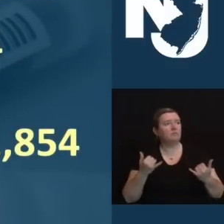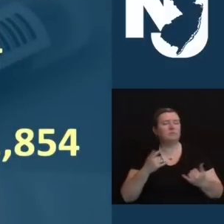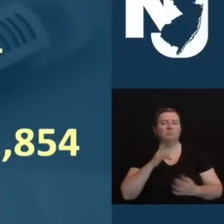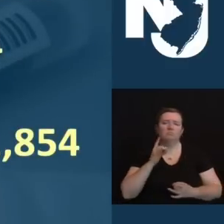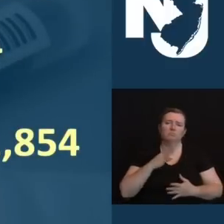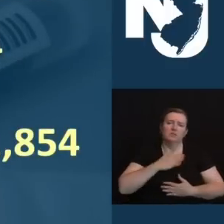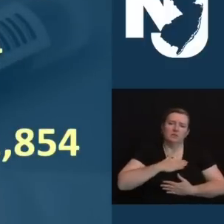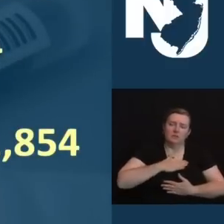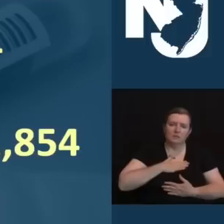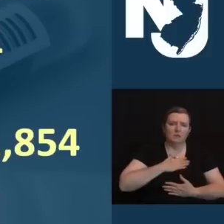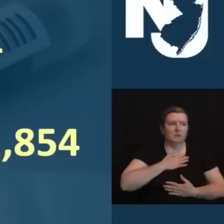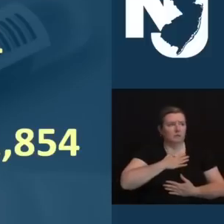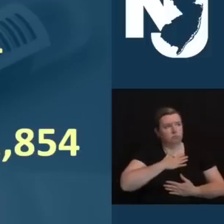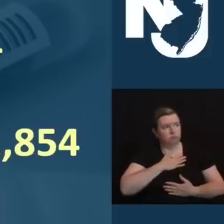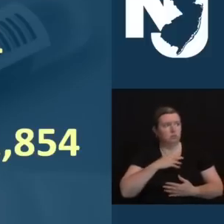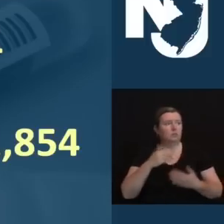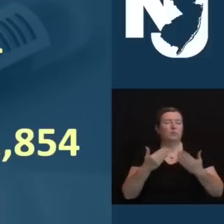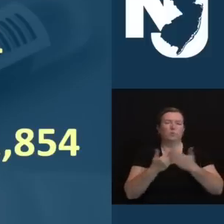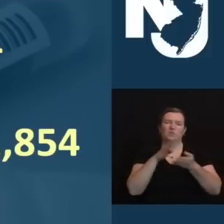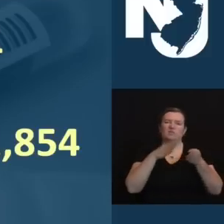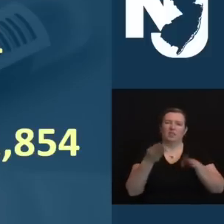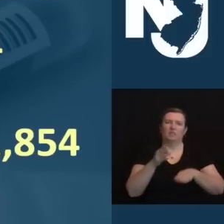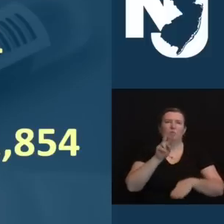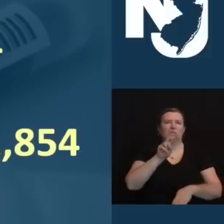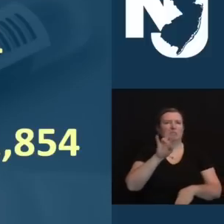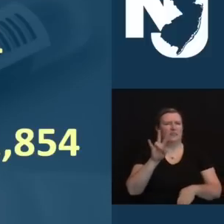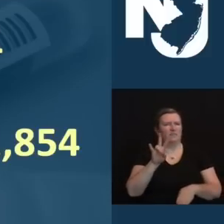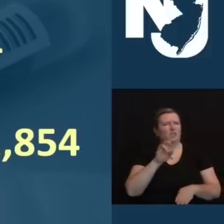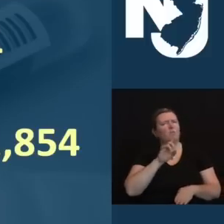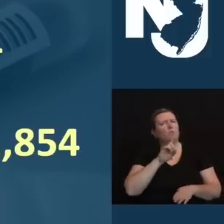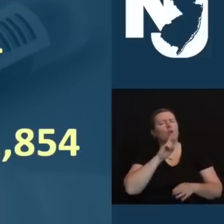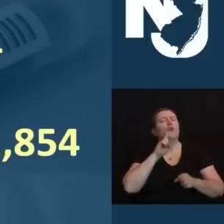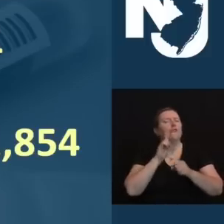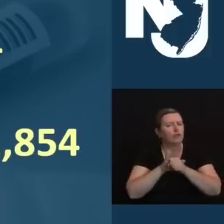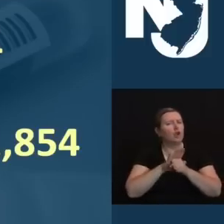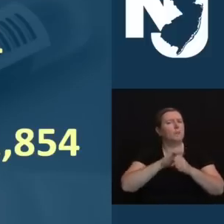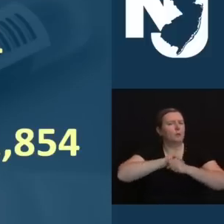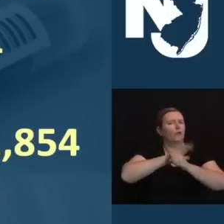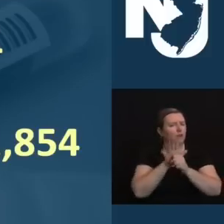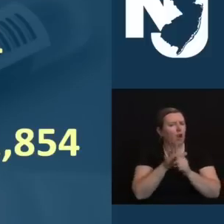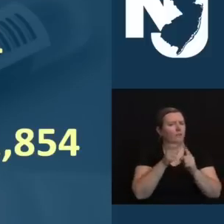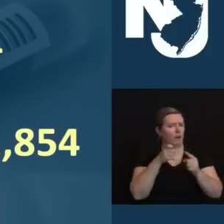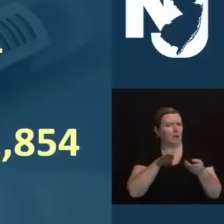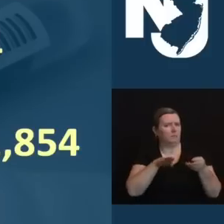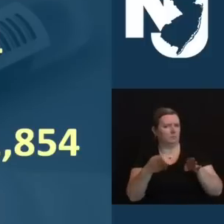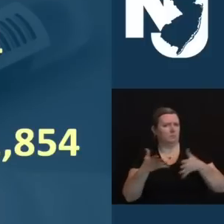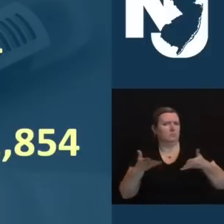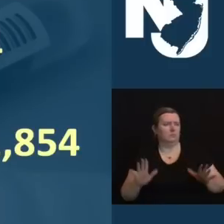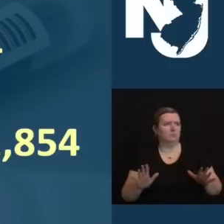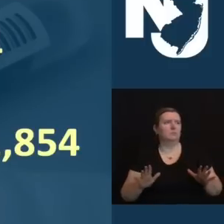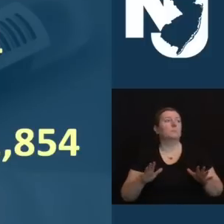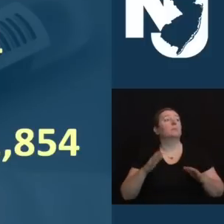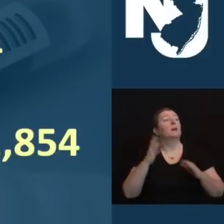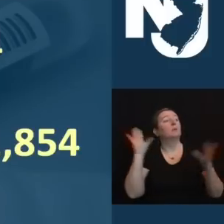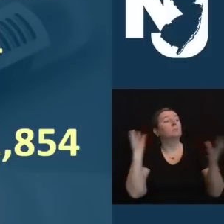hearts, an additional 27 confirmed COVID-19 deaths, and that total is now